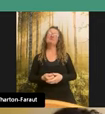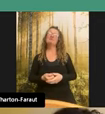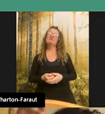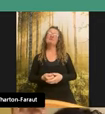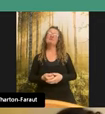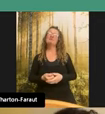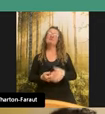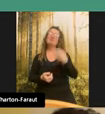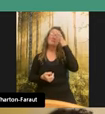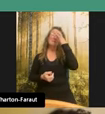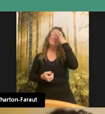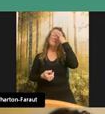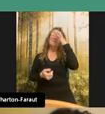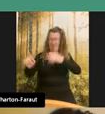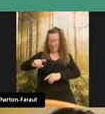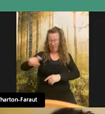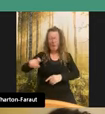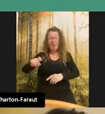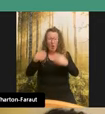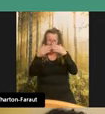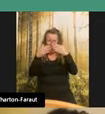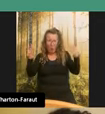these rooms are, you drop into them through a trapdoor.